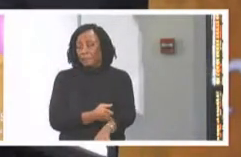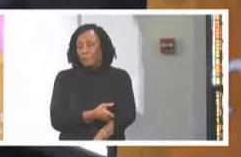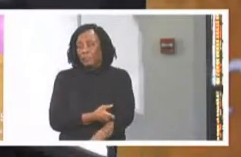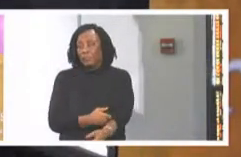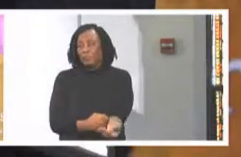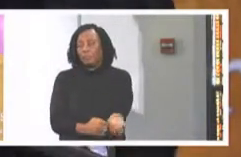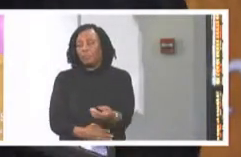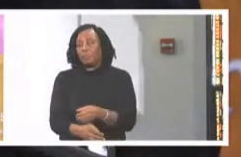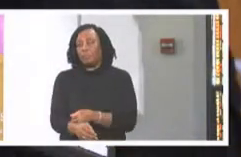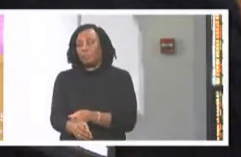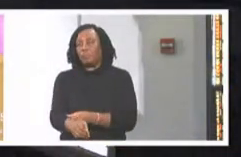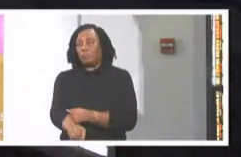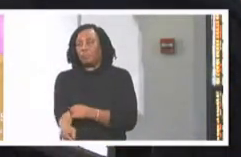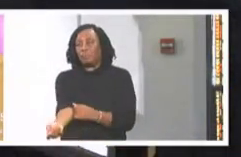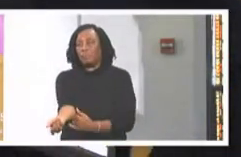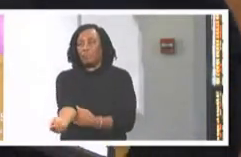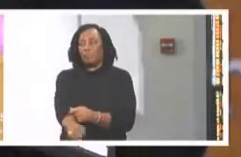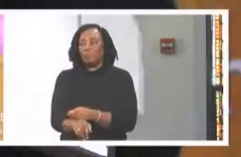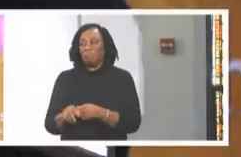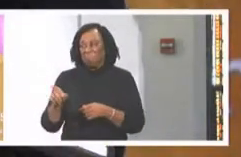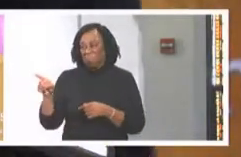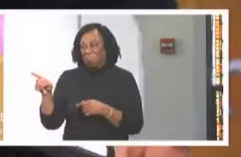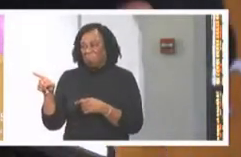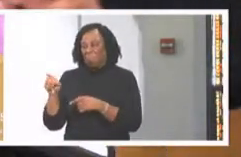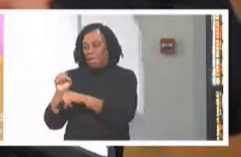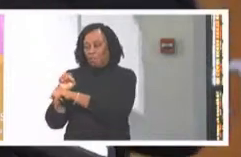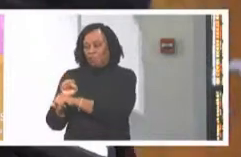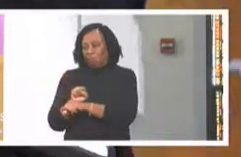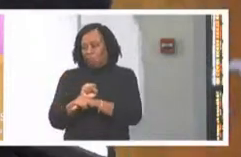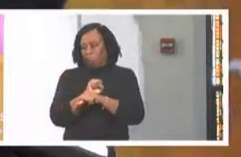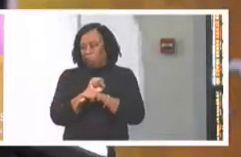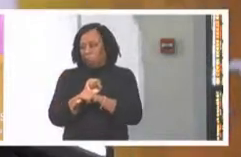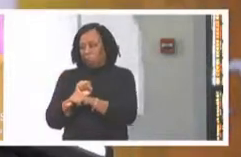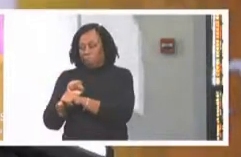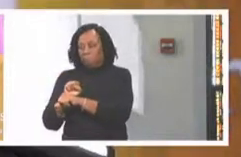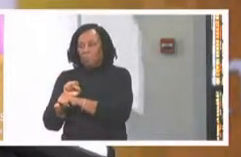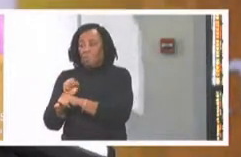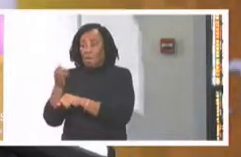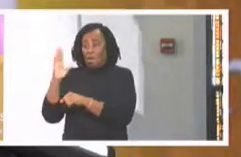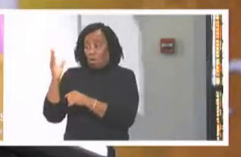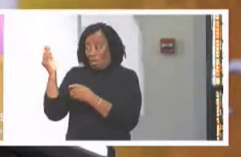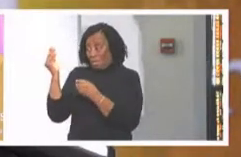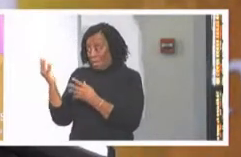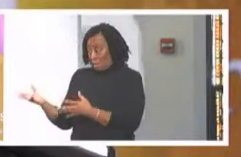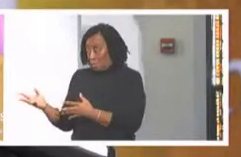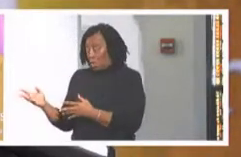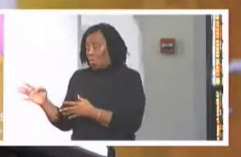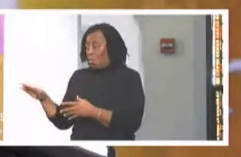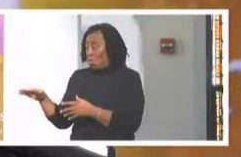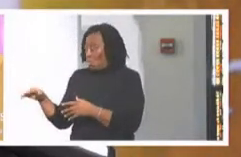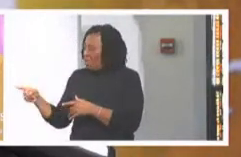When they were in captivity to the Babylonians, he wanted to let them know, look,